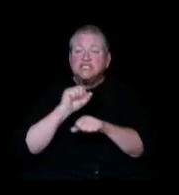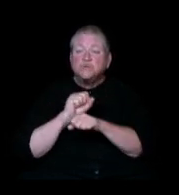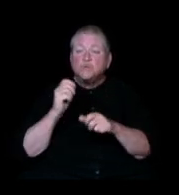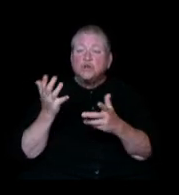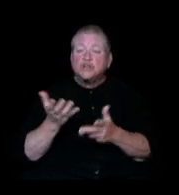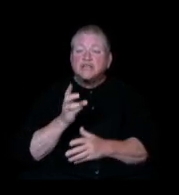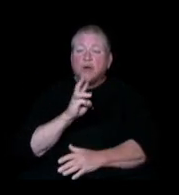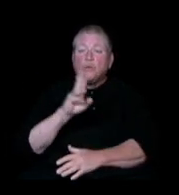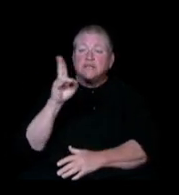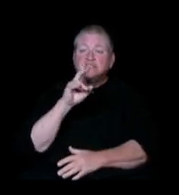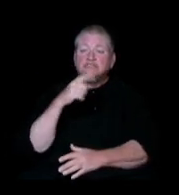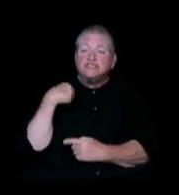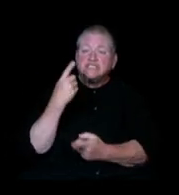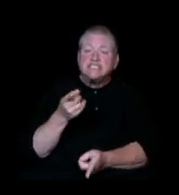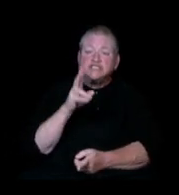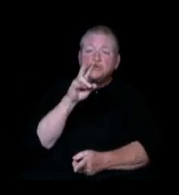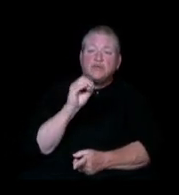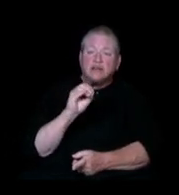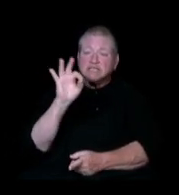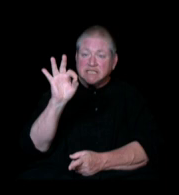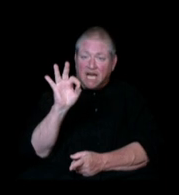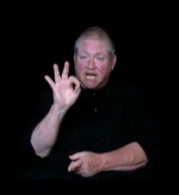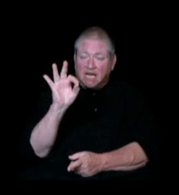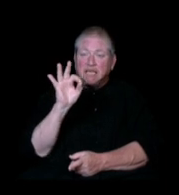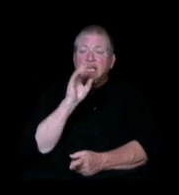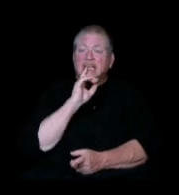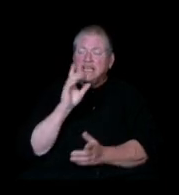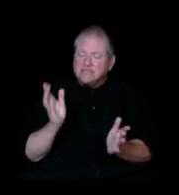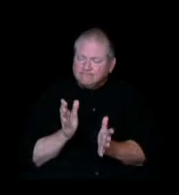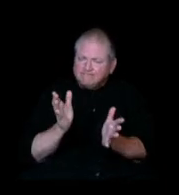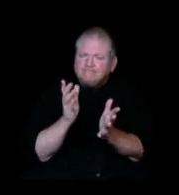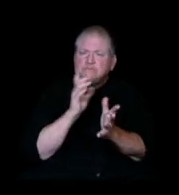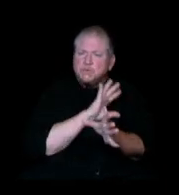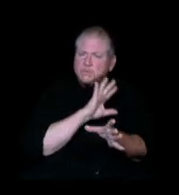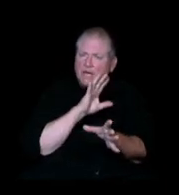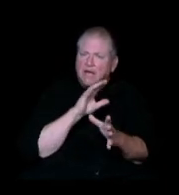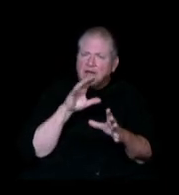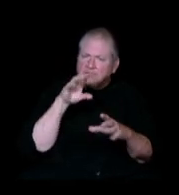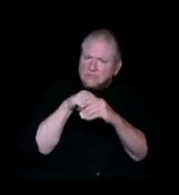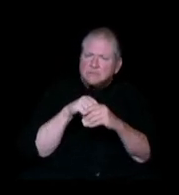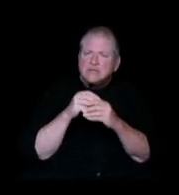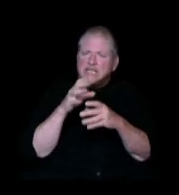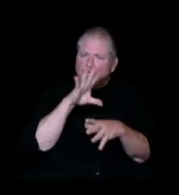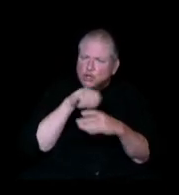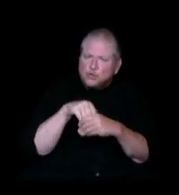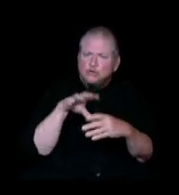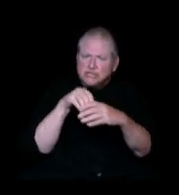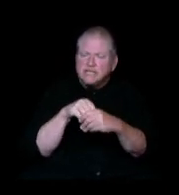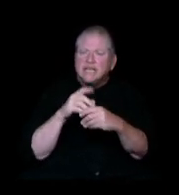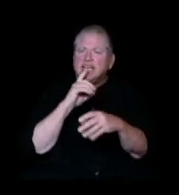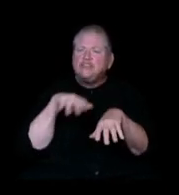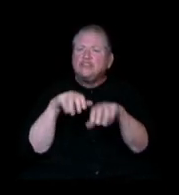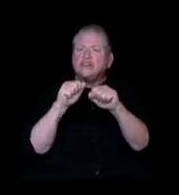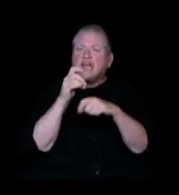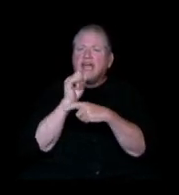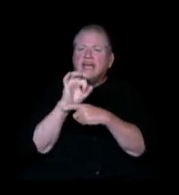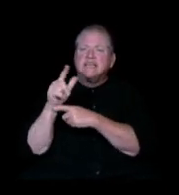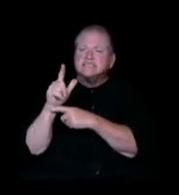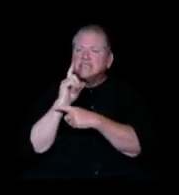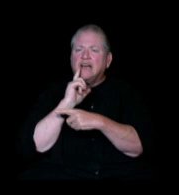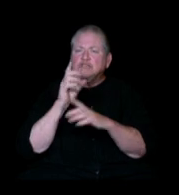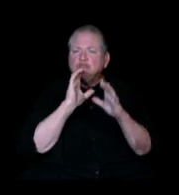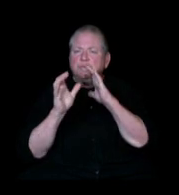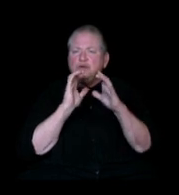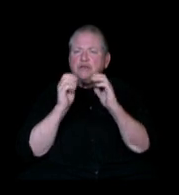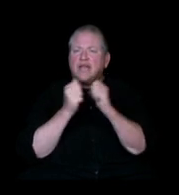2009. He has made it his mission to inspire and promote inclusion, so he took American Sign Language classes to better communicate